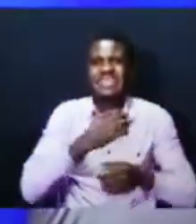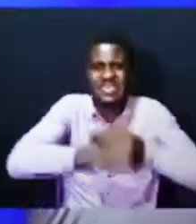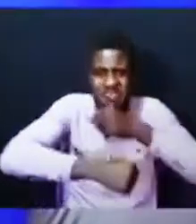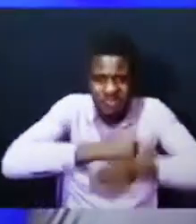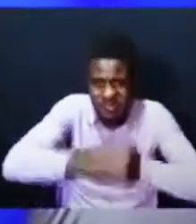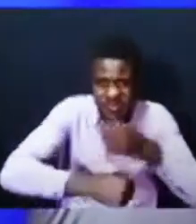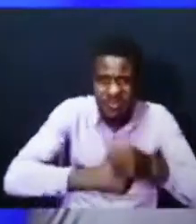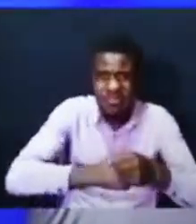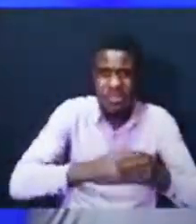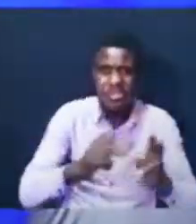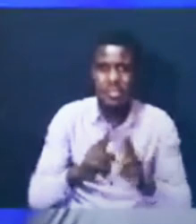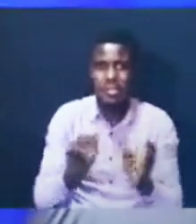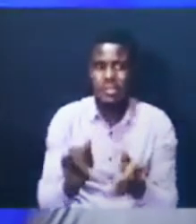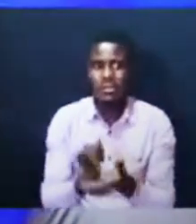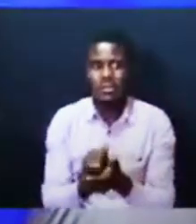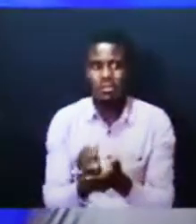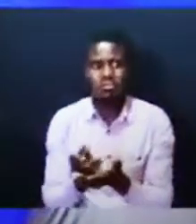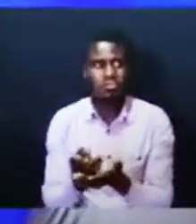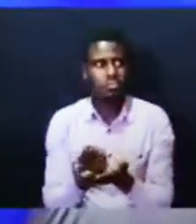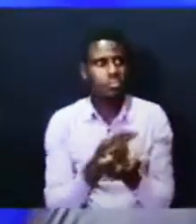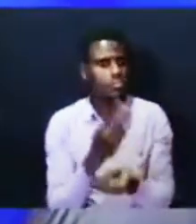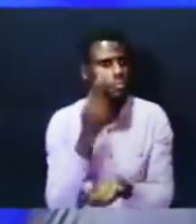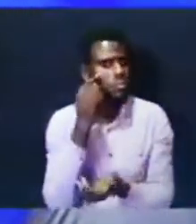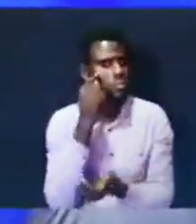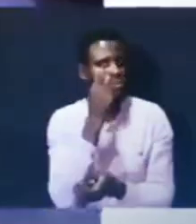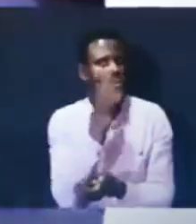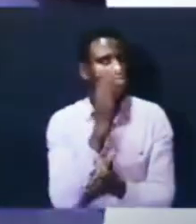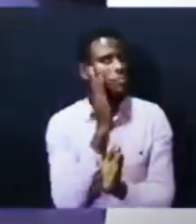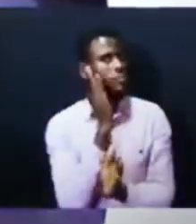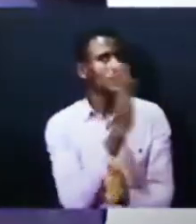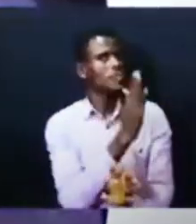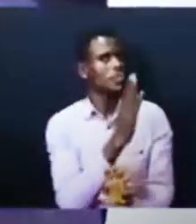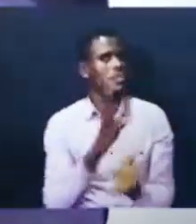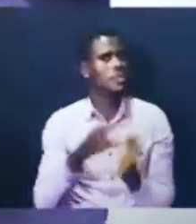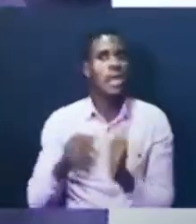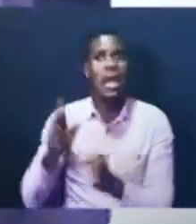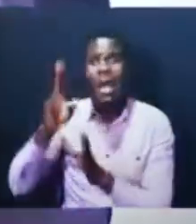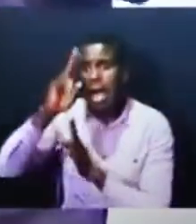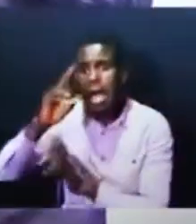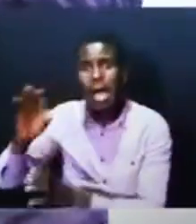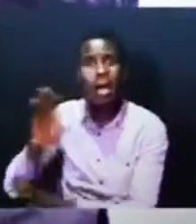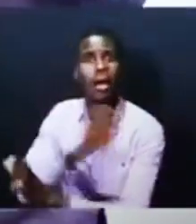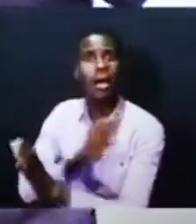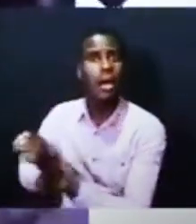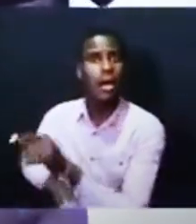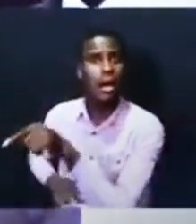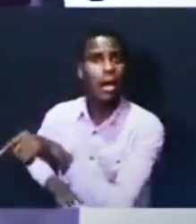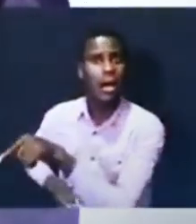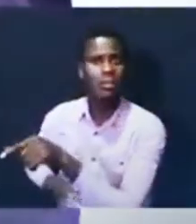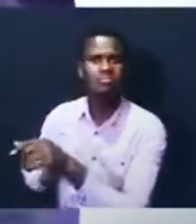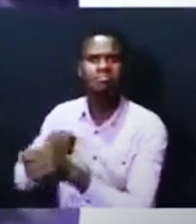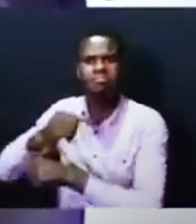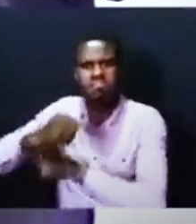they turn their eyes this way, and then the honor of Christ rather